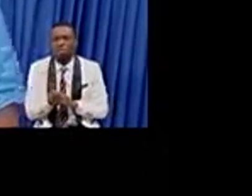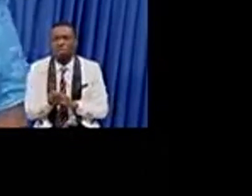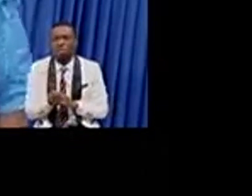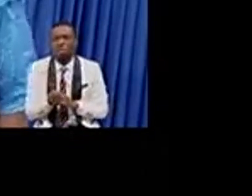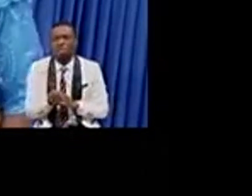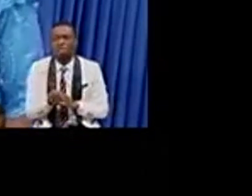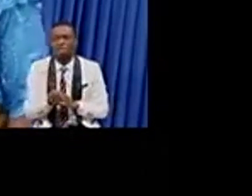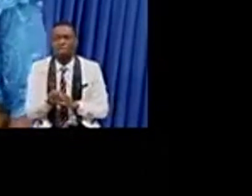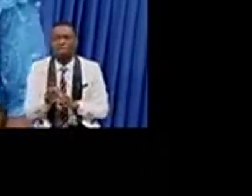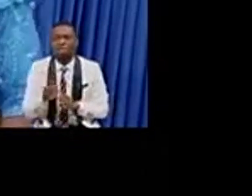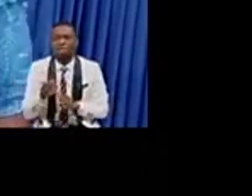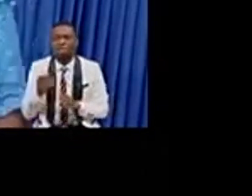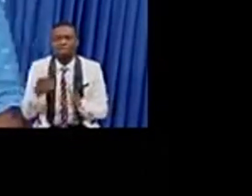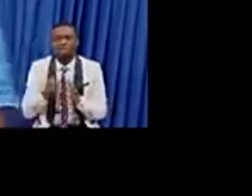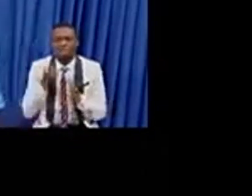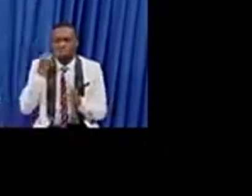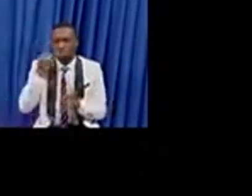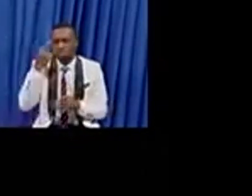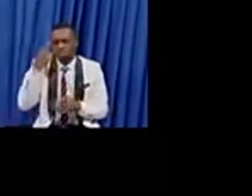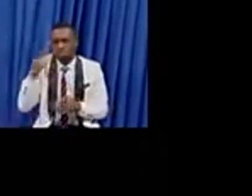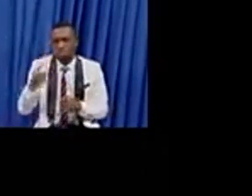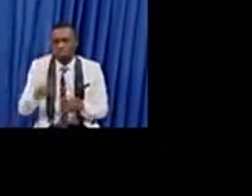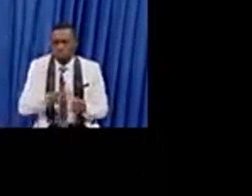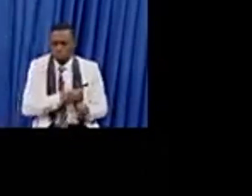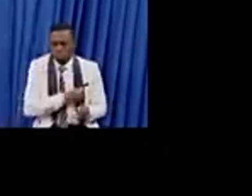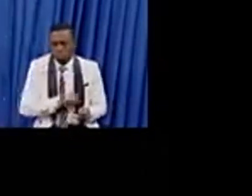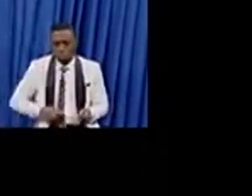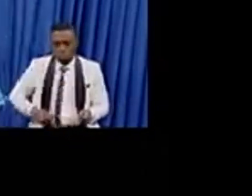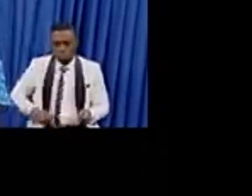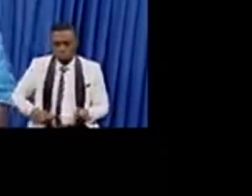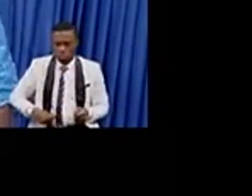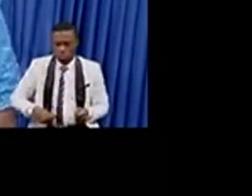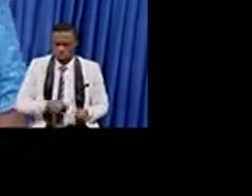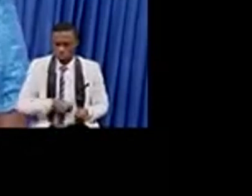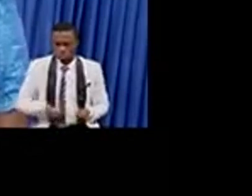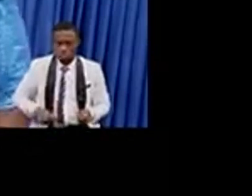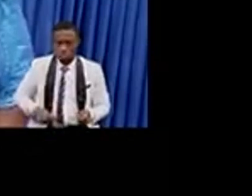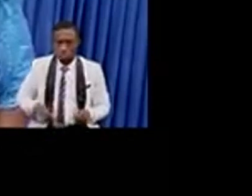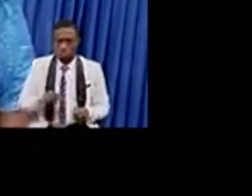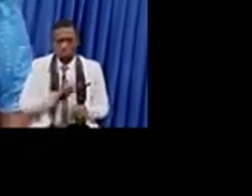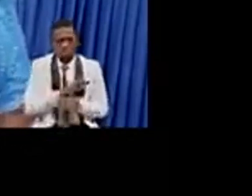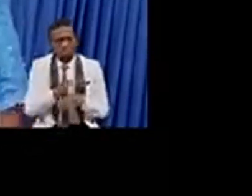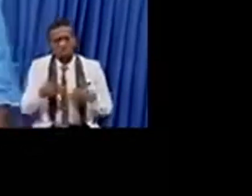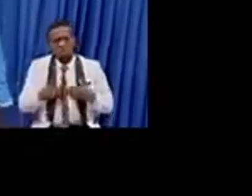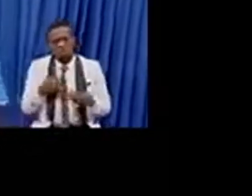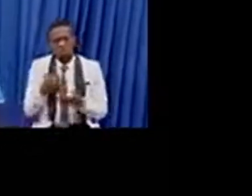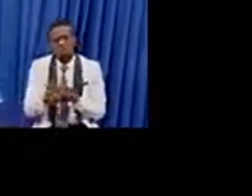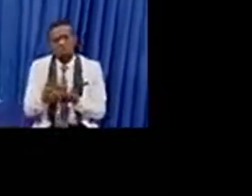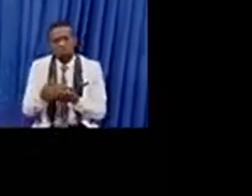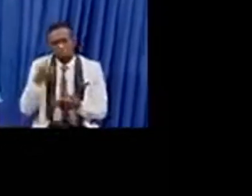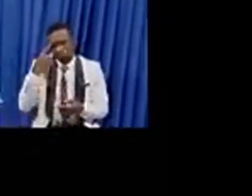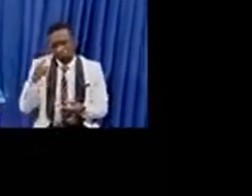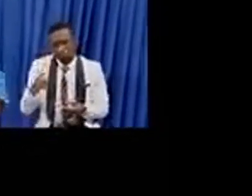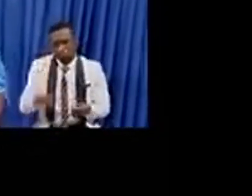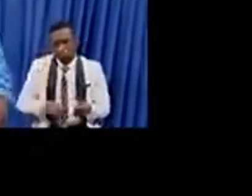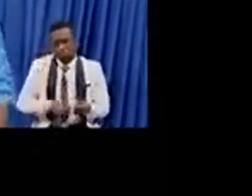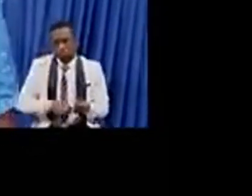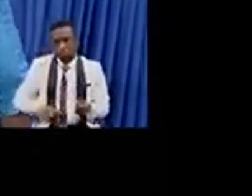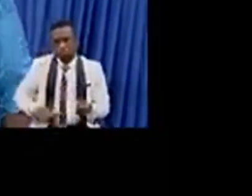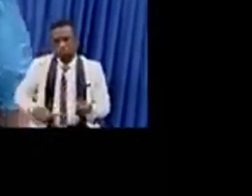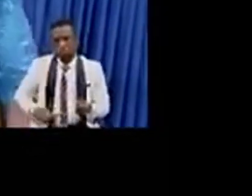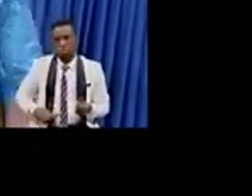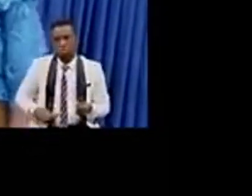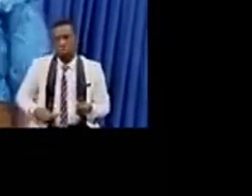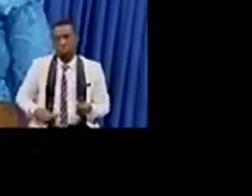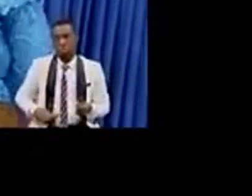for surgery. And when they mentioned the money of surgery, I don't have that such money. So I was looking upon God. I cried. I said, Doctor, what will